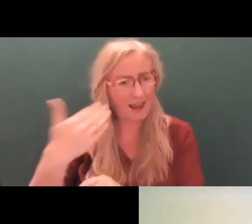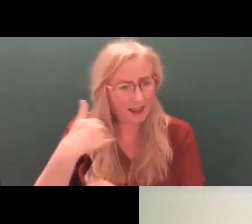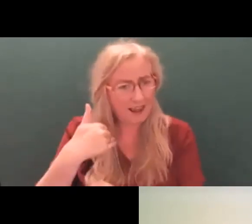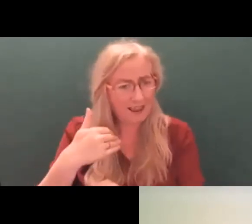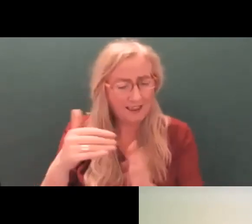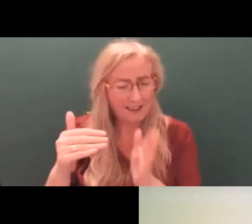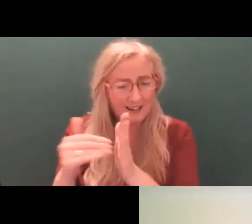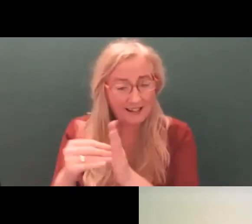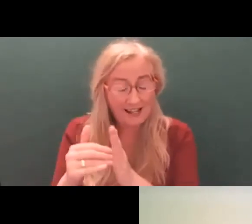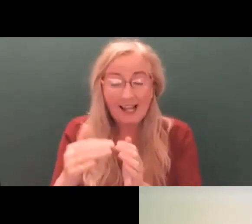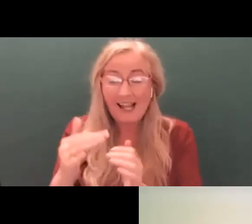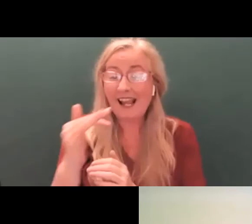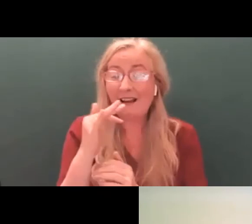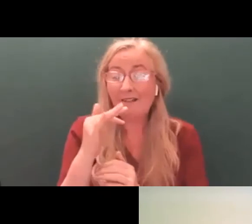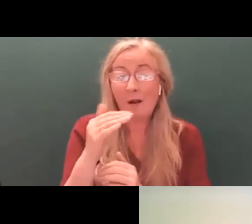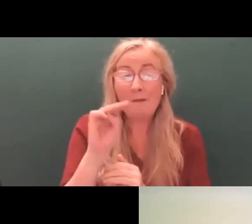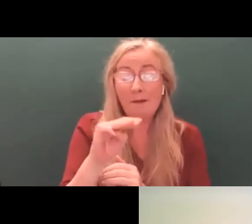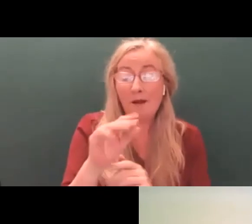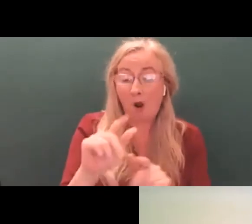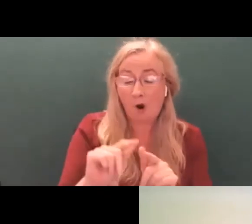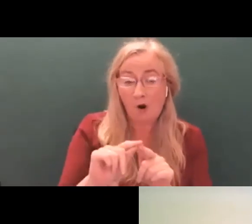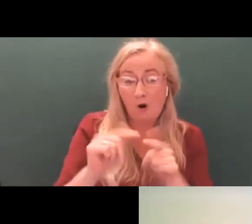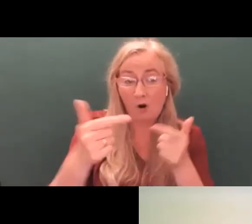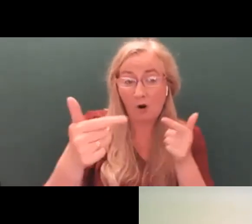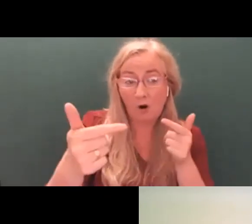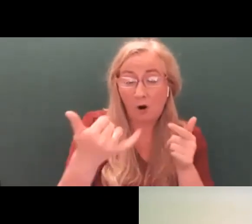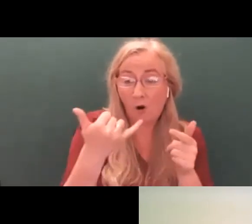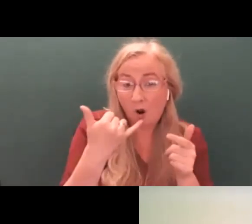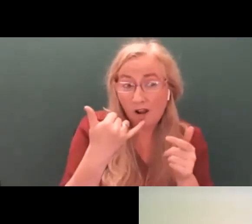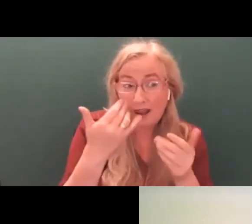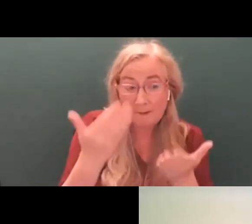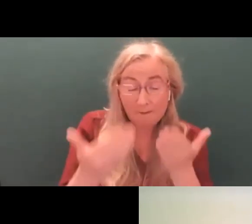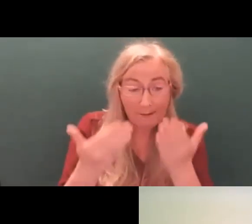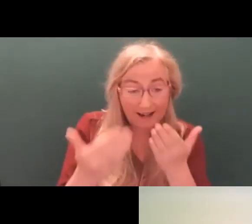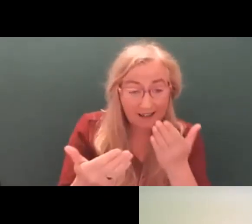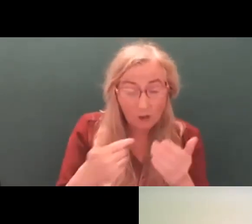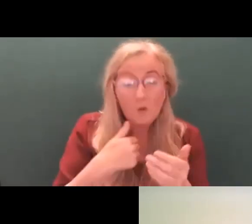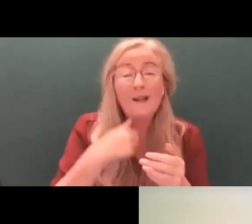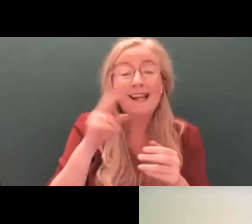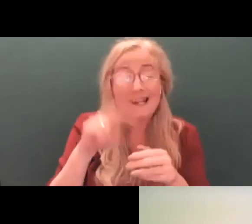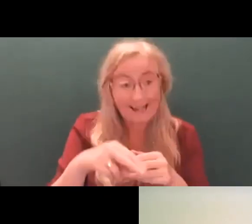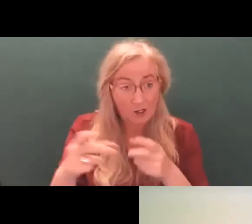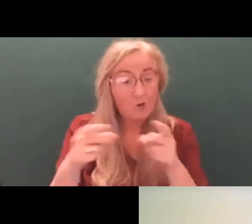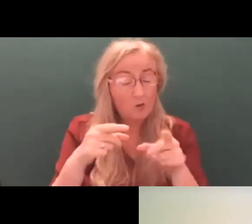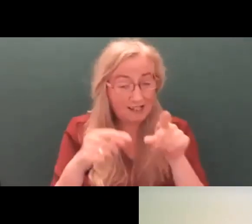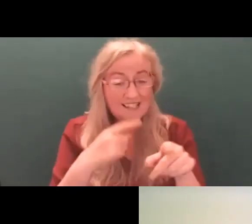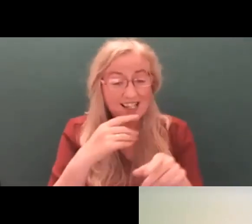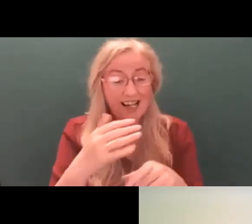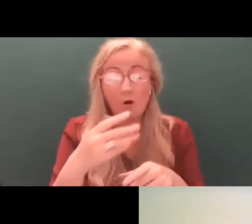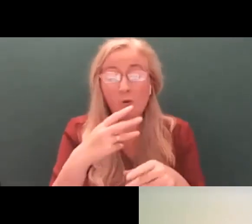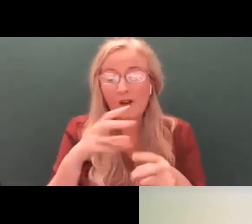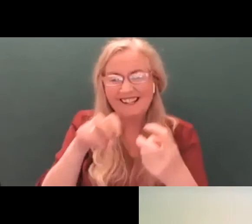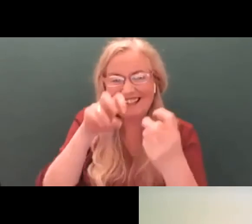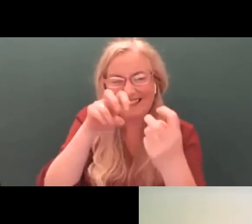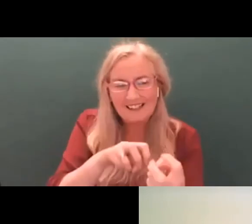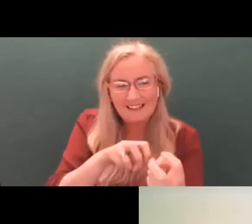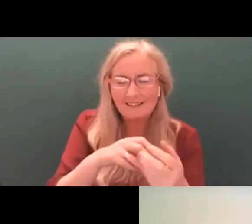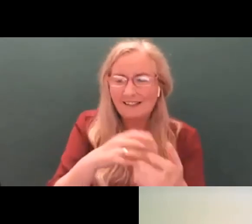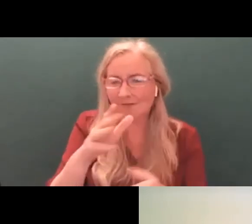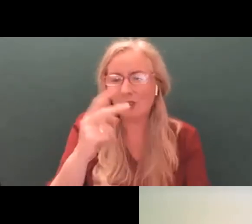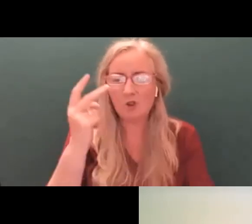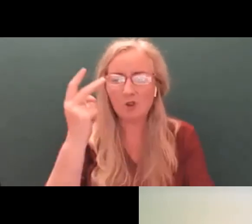to request maybe a call at a particular time. And we can do that. So if you're saying, oh, well, I'm going to sit down at 2 o'clock